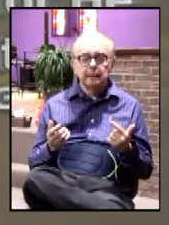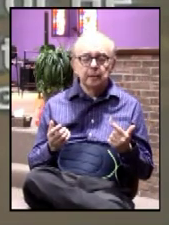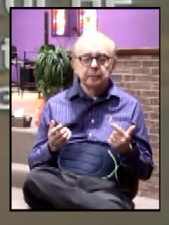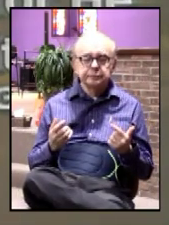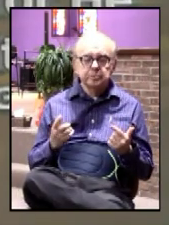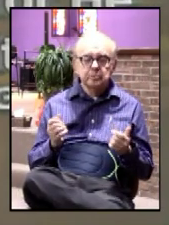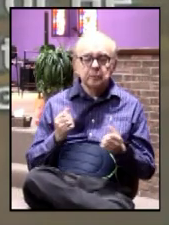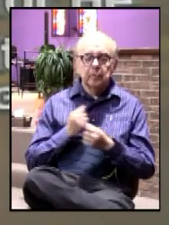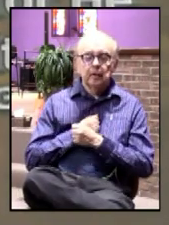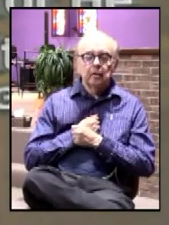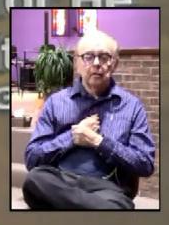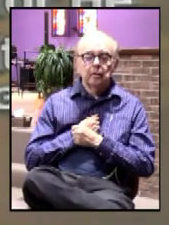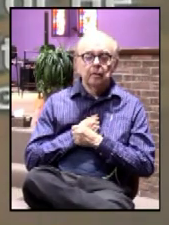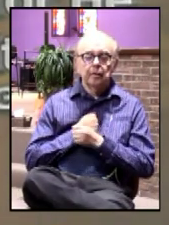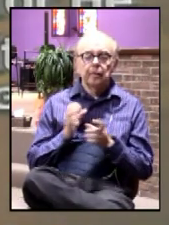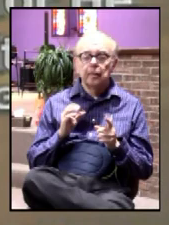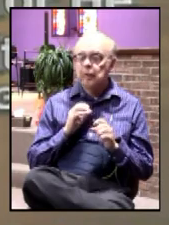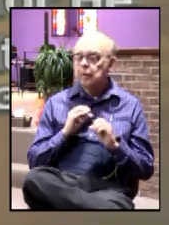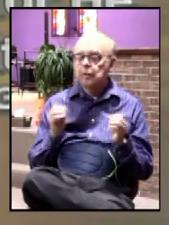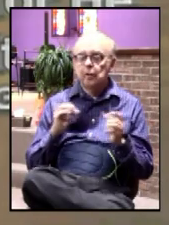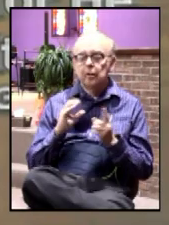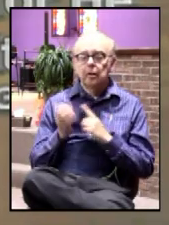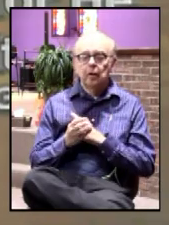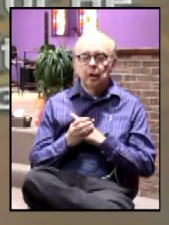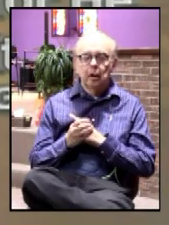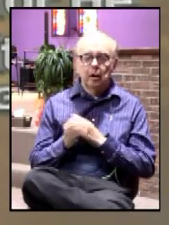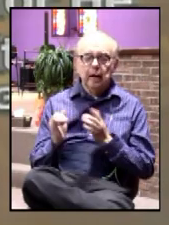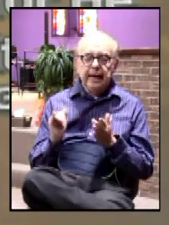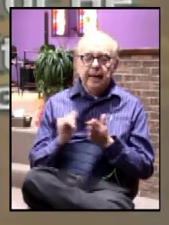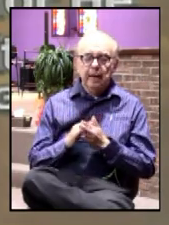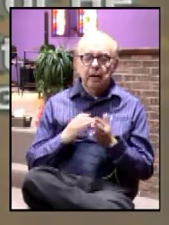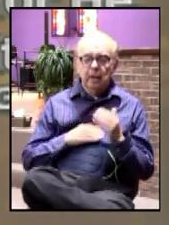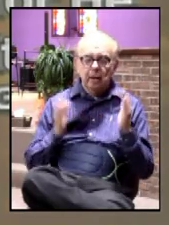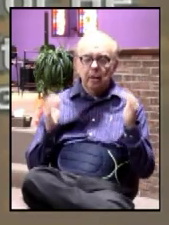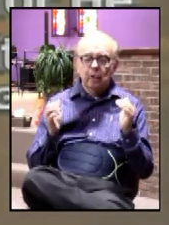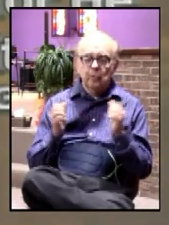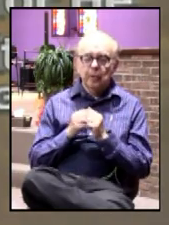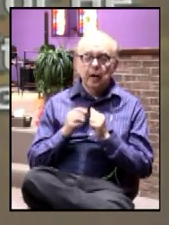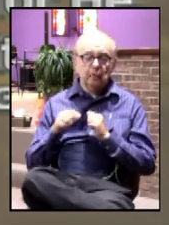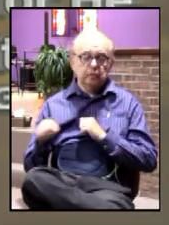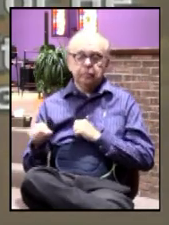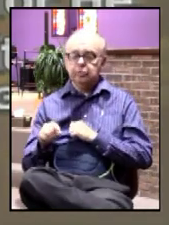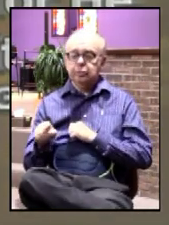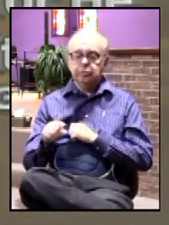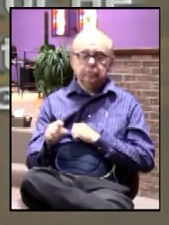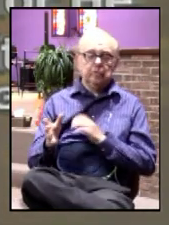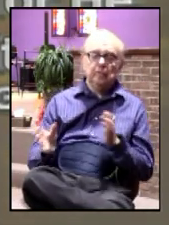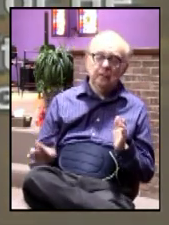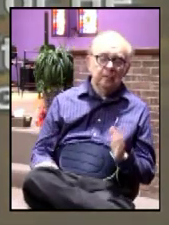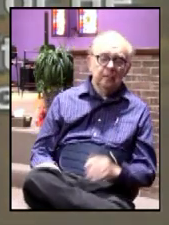the love, that unconditional love that he has for me. That's my hope. Without wavering.